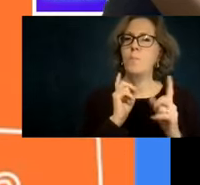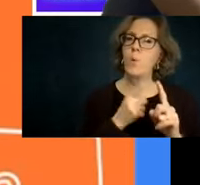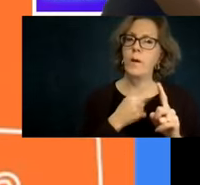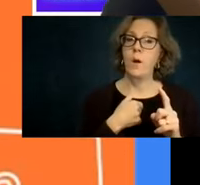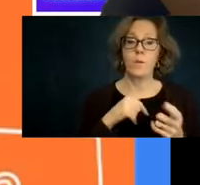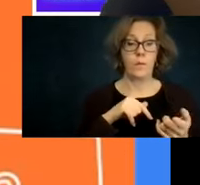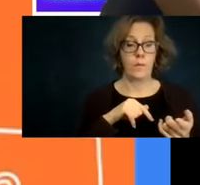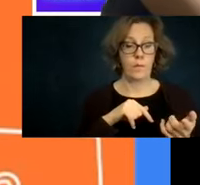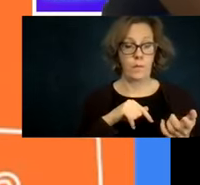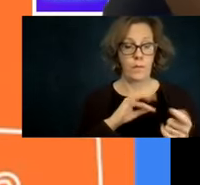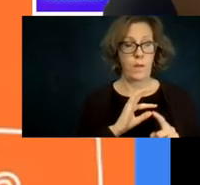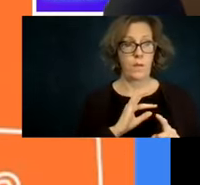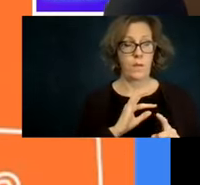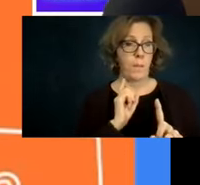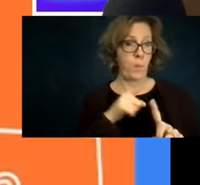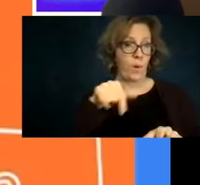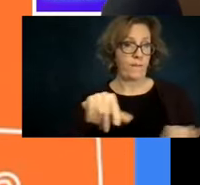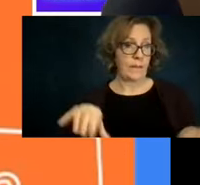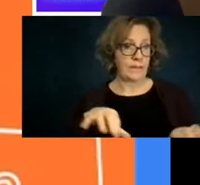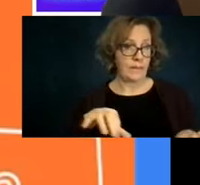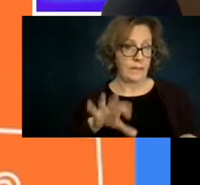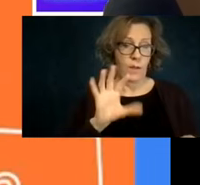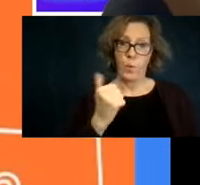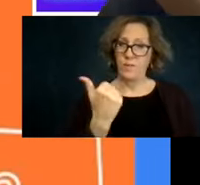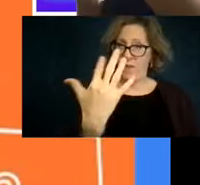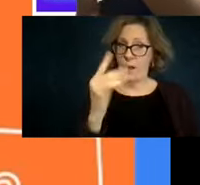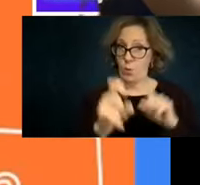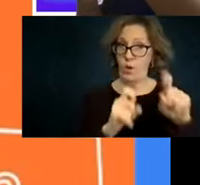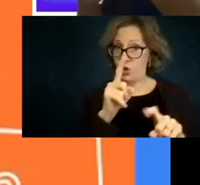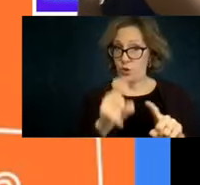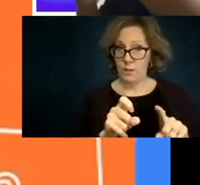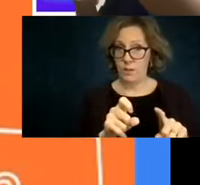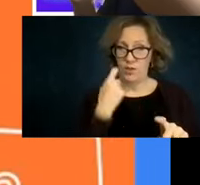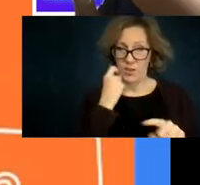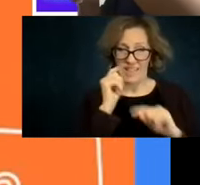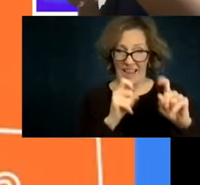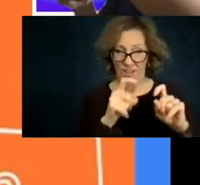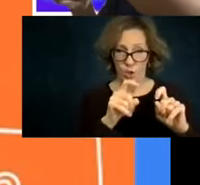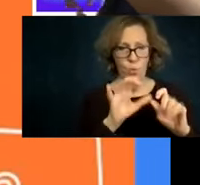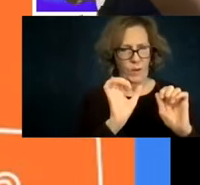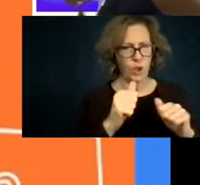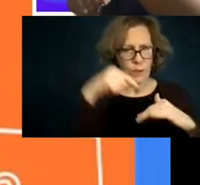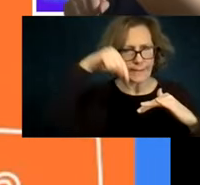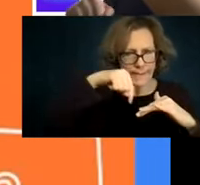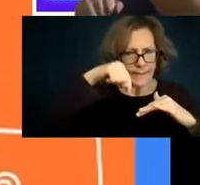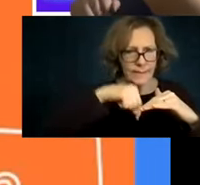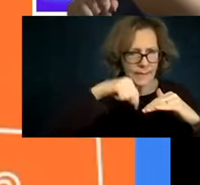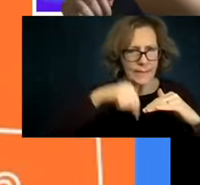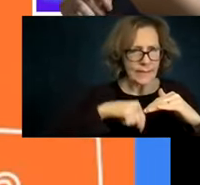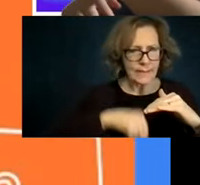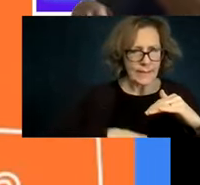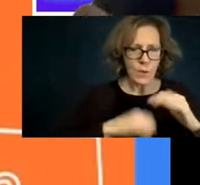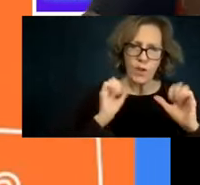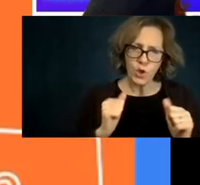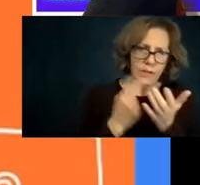activity is in just those five questions that I asked, look how deeply we were able to delve into that problem and really